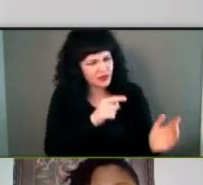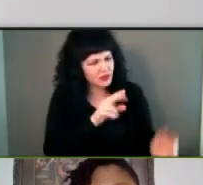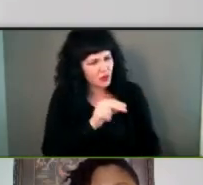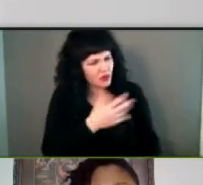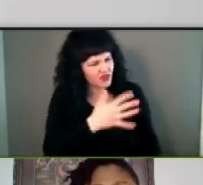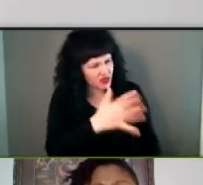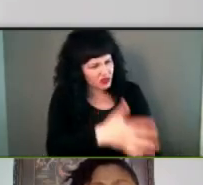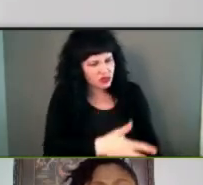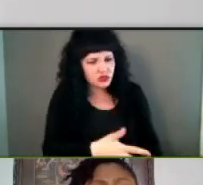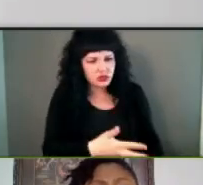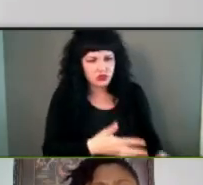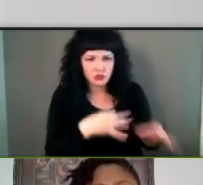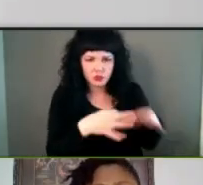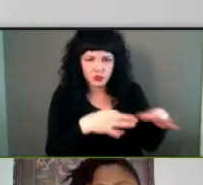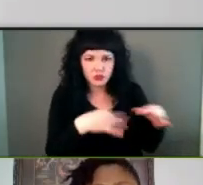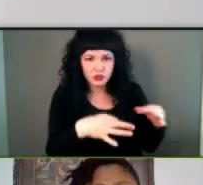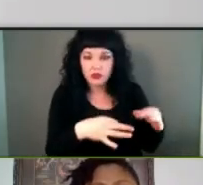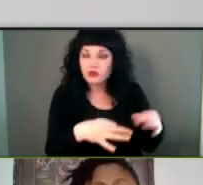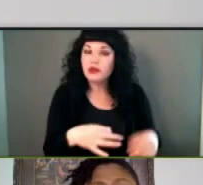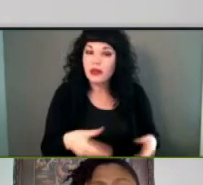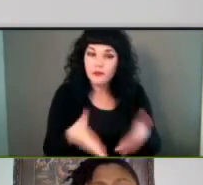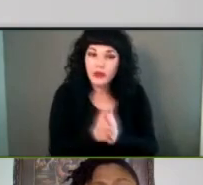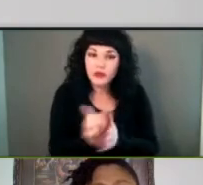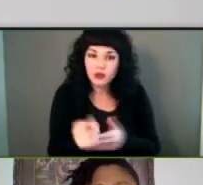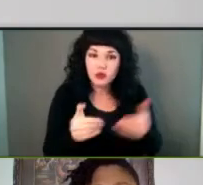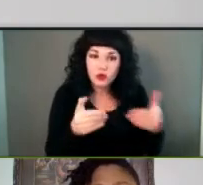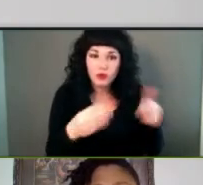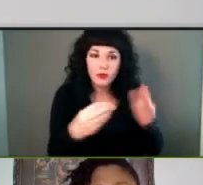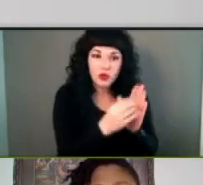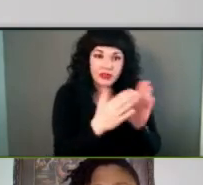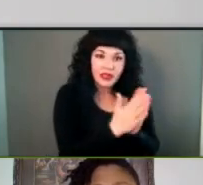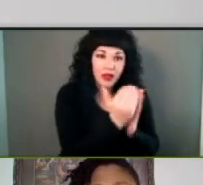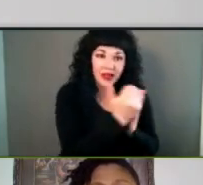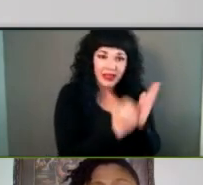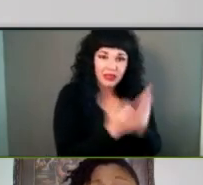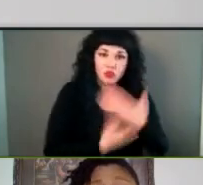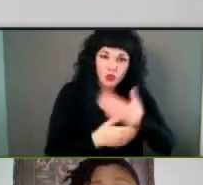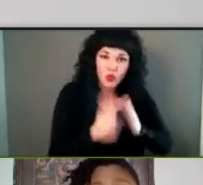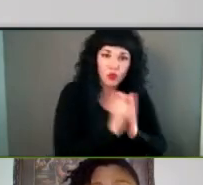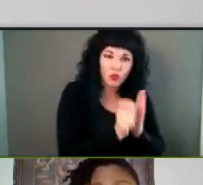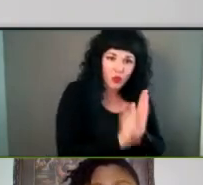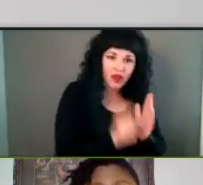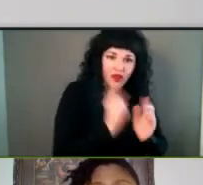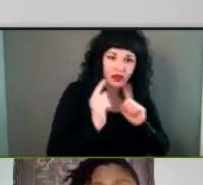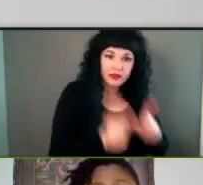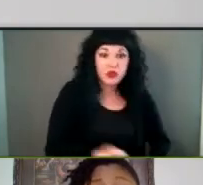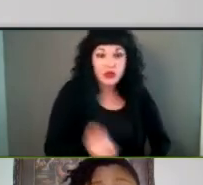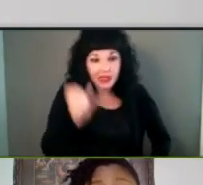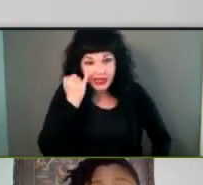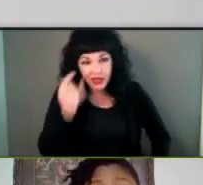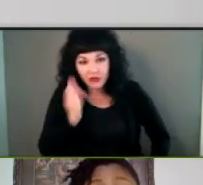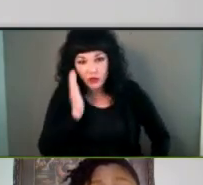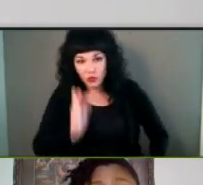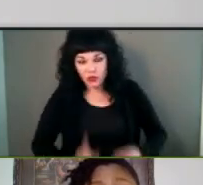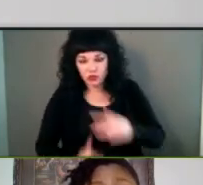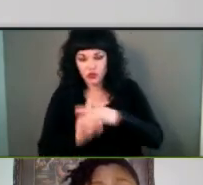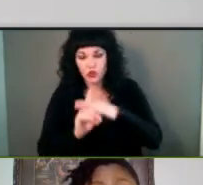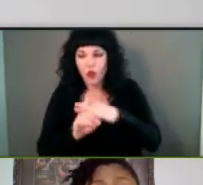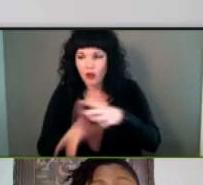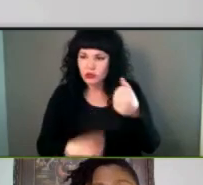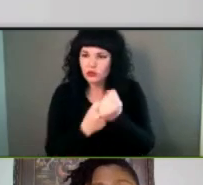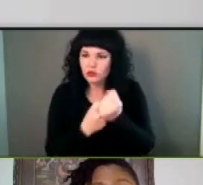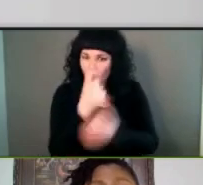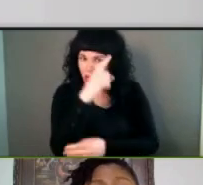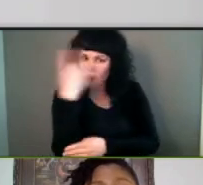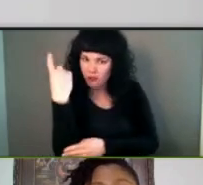action. Number two, if you are going to show up to support Black actions, check in with the leadership